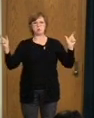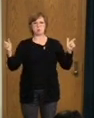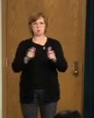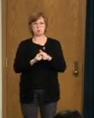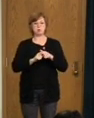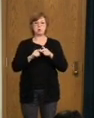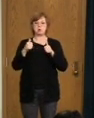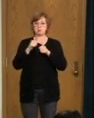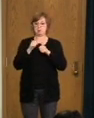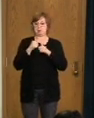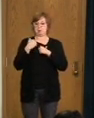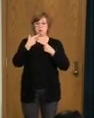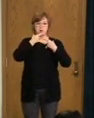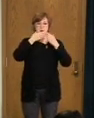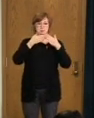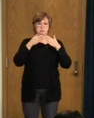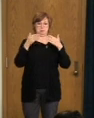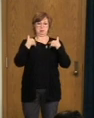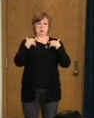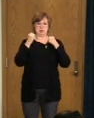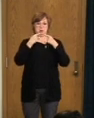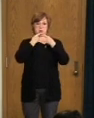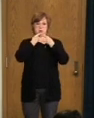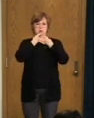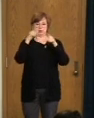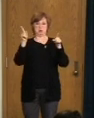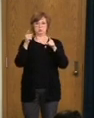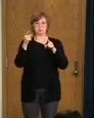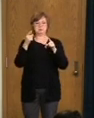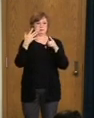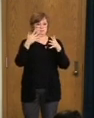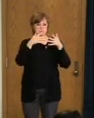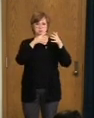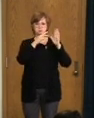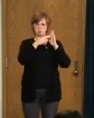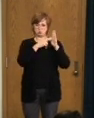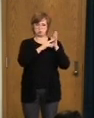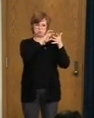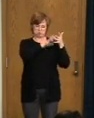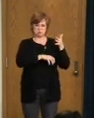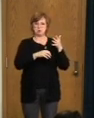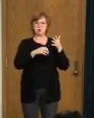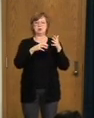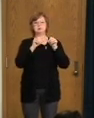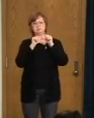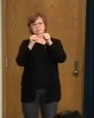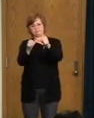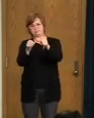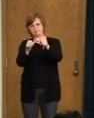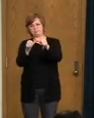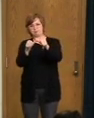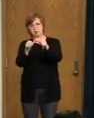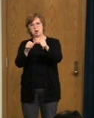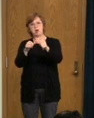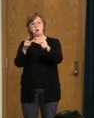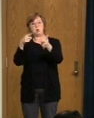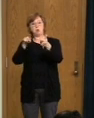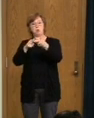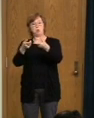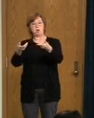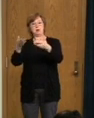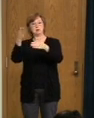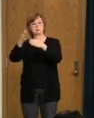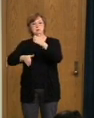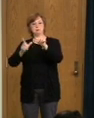were previously announced, as well as some new ones that we are announcing today, will remain in effect until January the